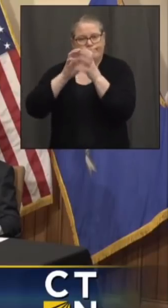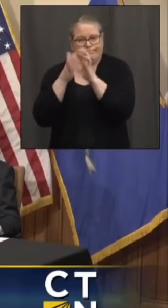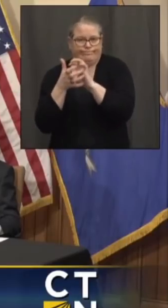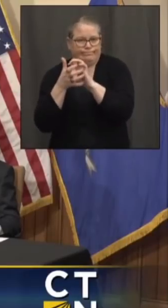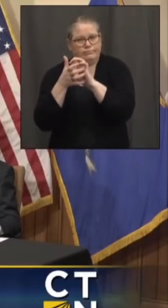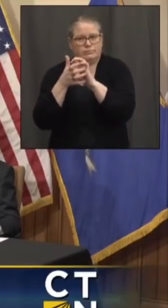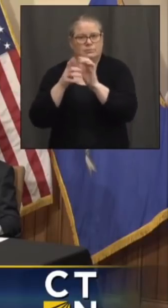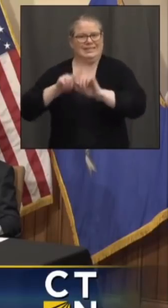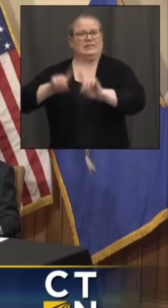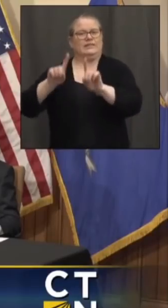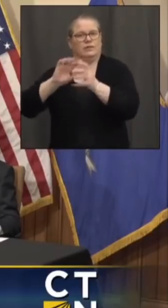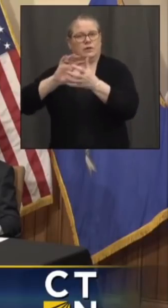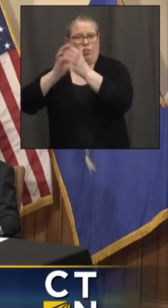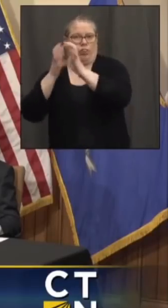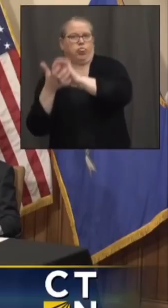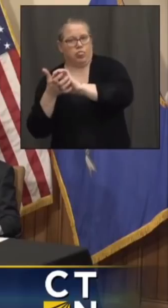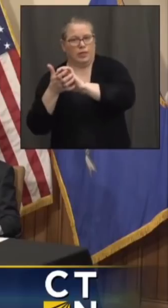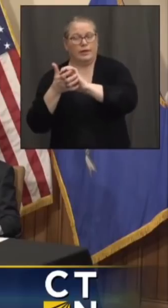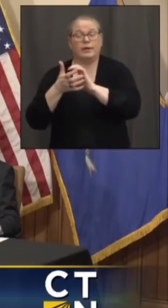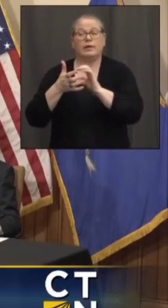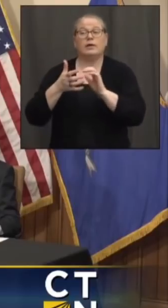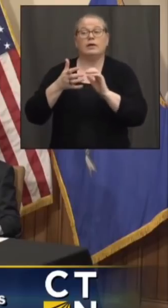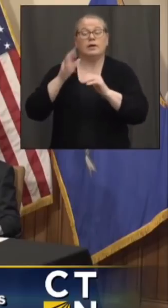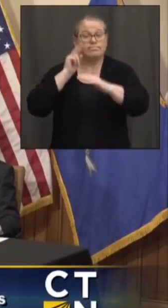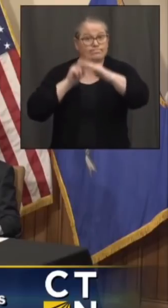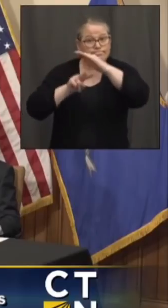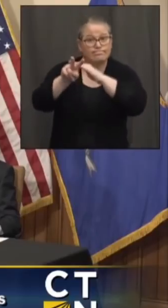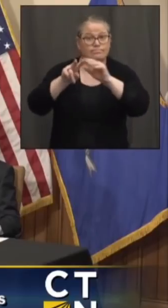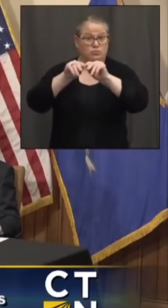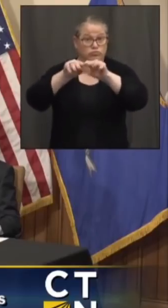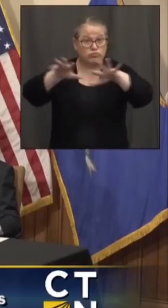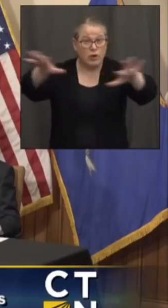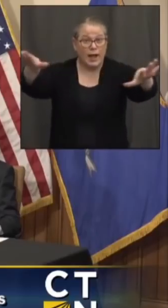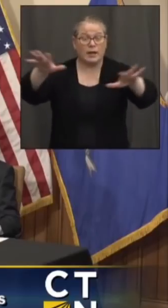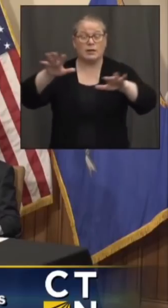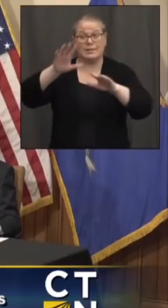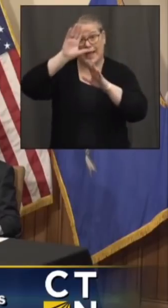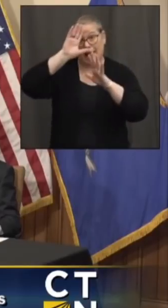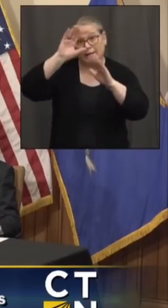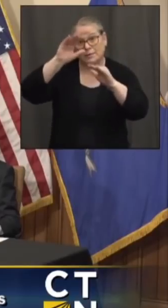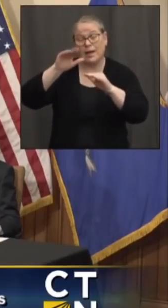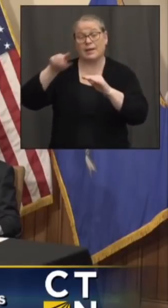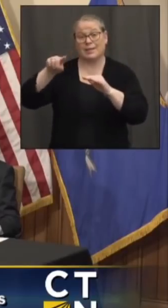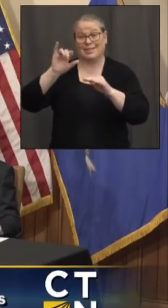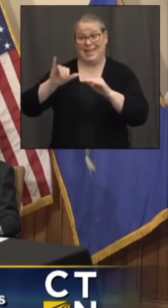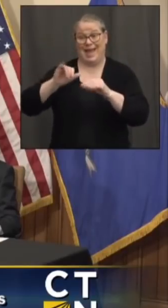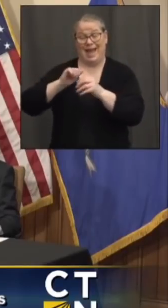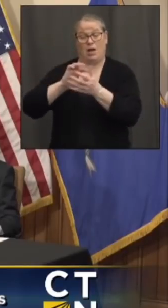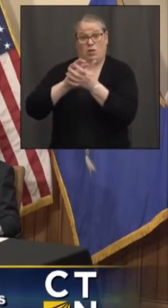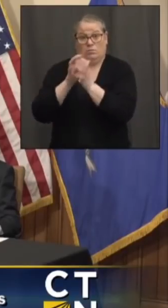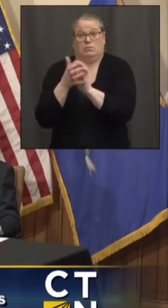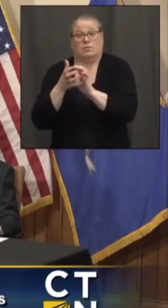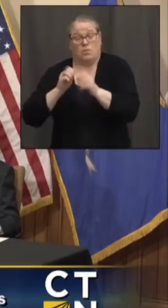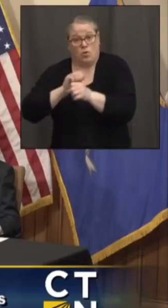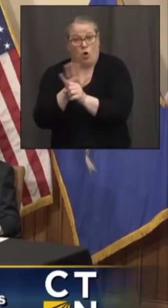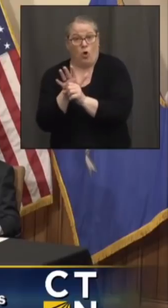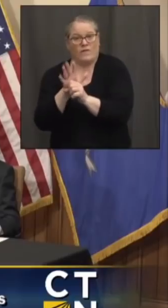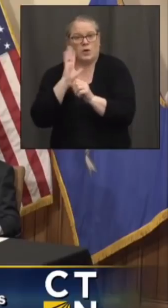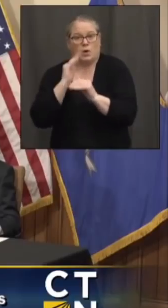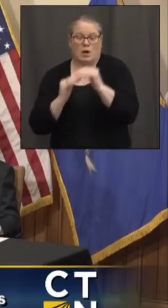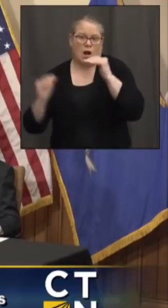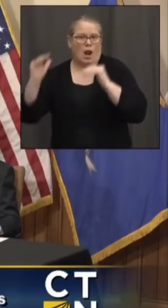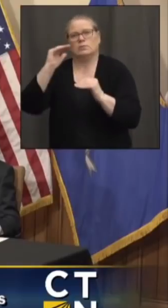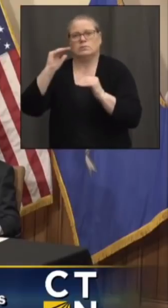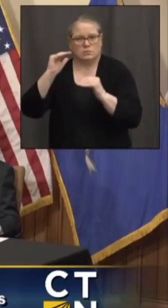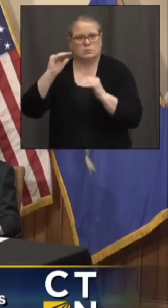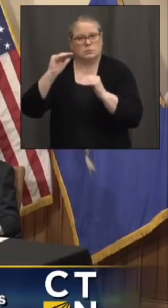US. Public health experts initially predicted it would become dominant in the US in March. Is that still the case? And what is the state doing to step